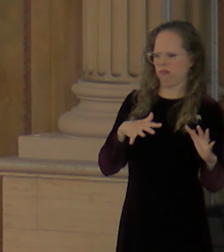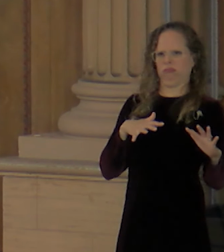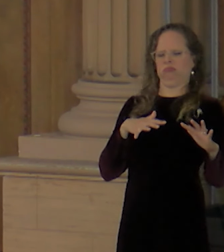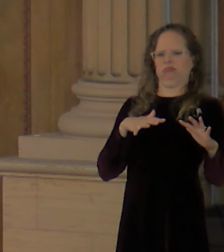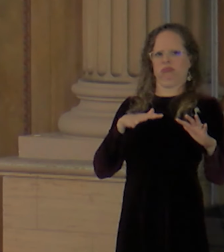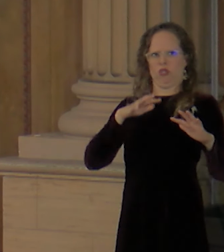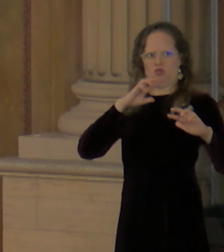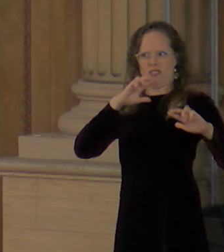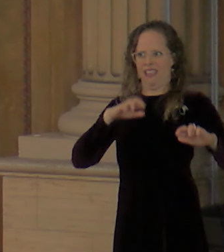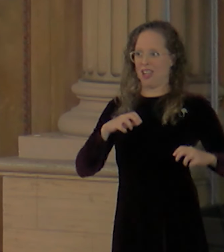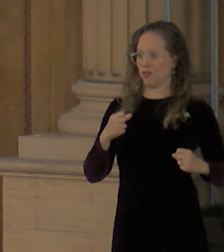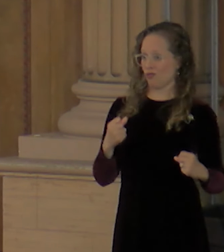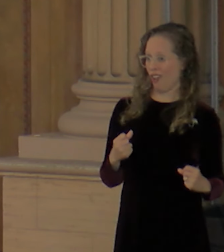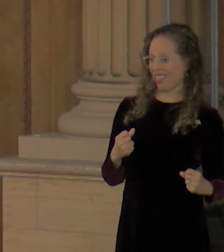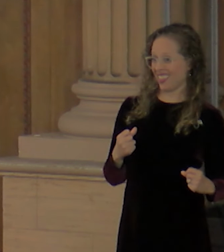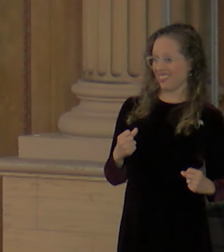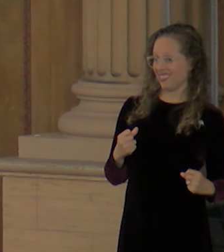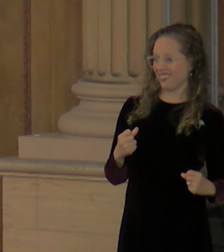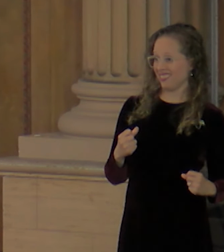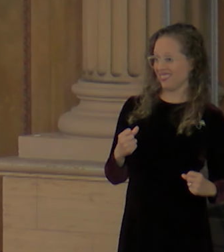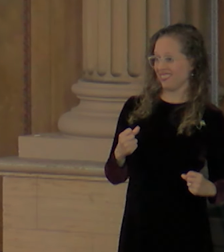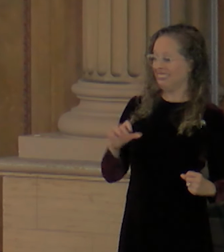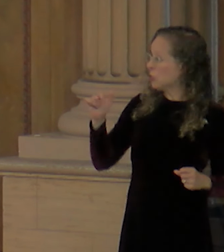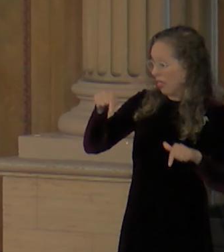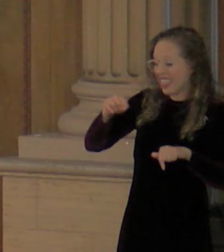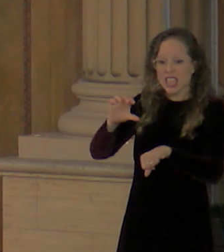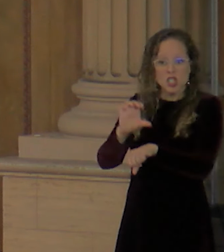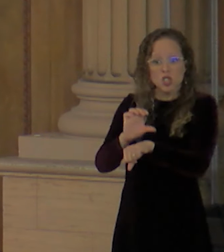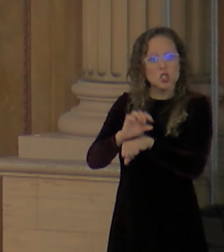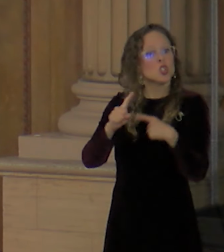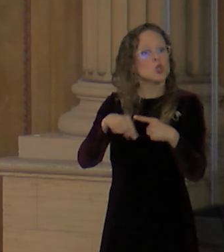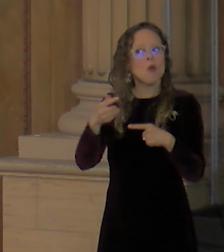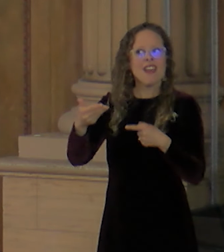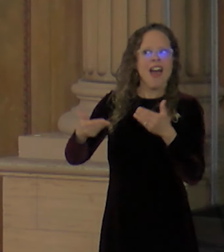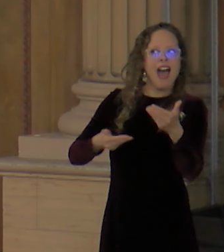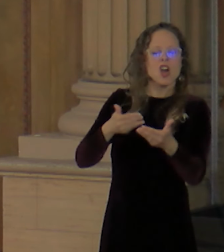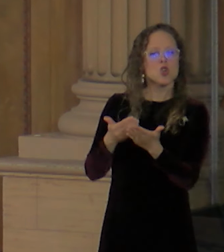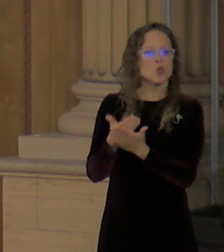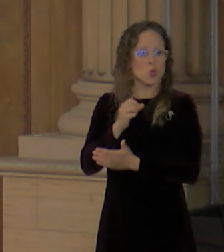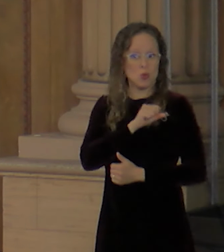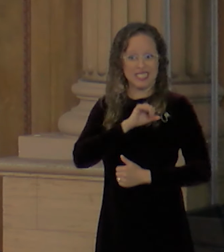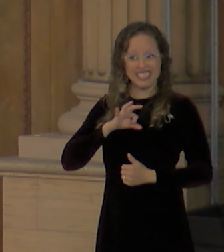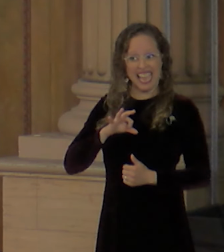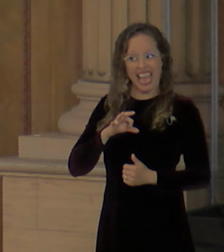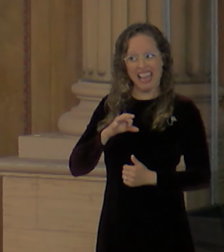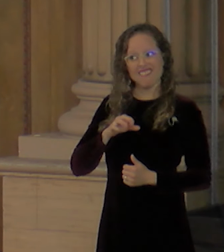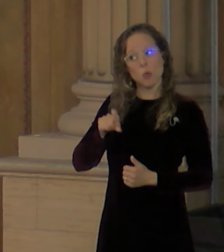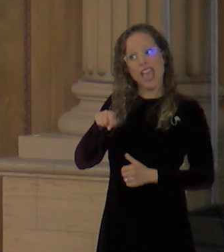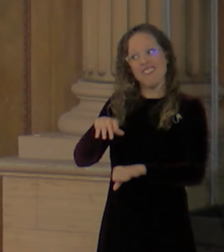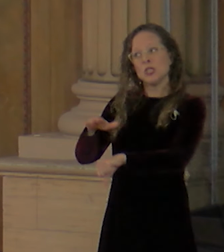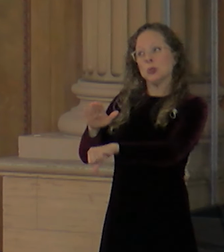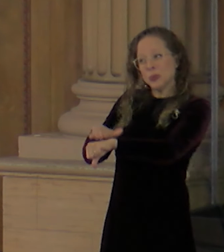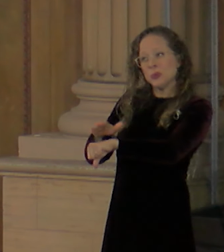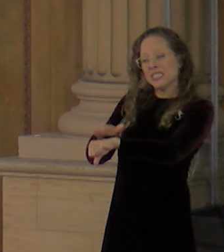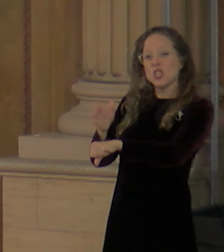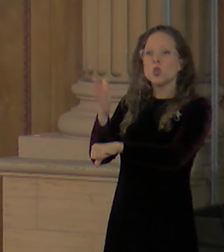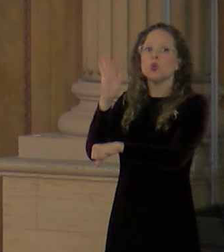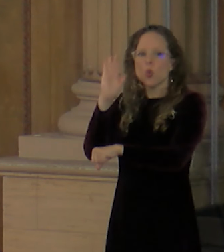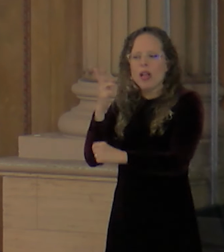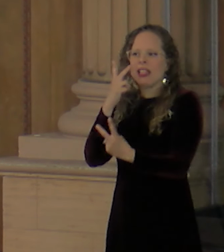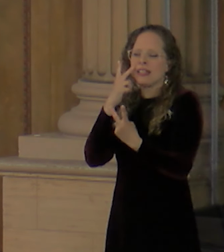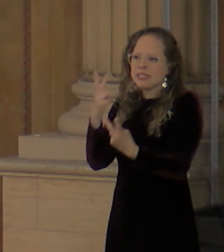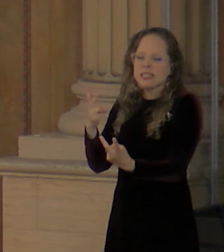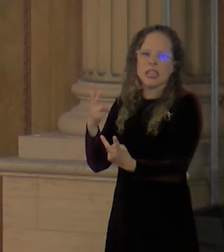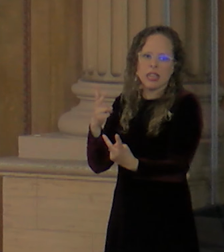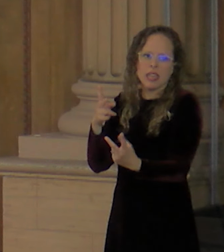our staff often, like that you are going to be seeing people at some of their worst moments. You're going to encounter some of the worst evil you've ever seen in human hearts.